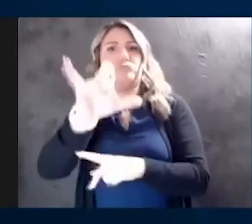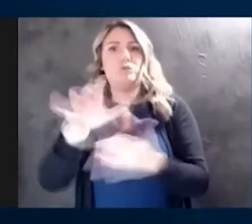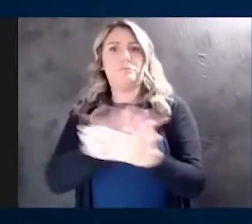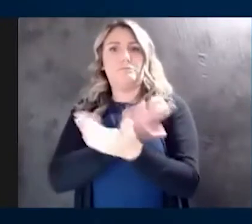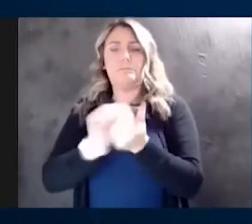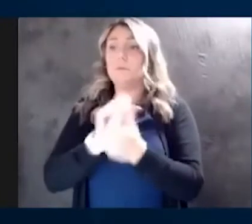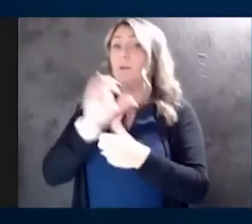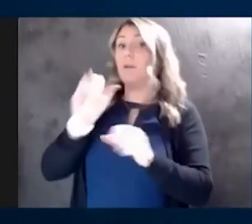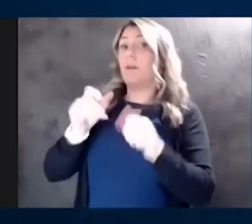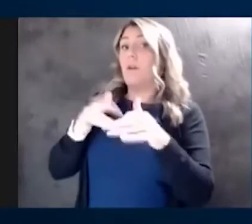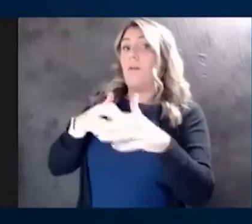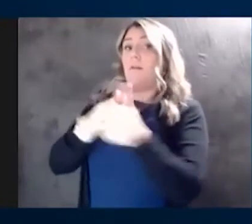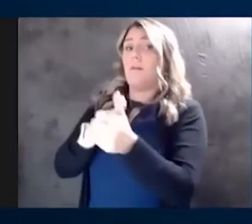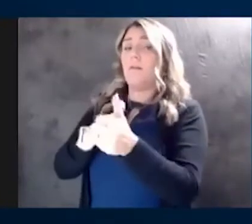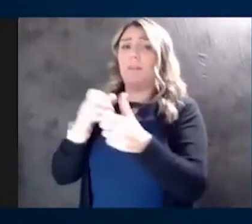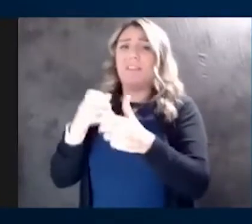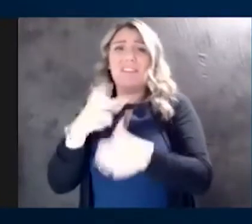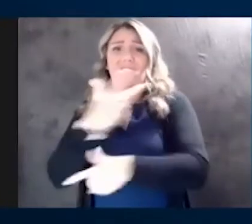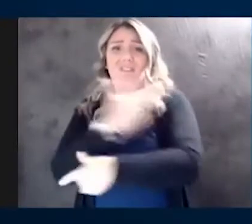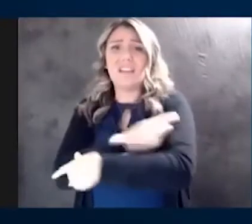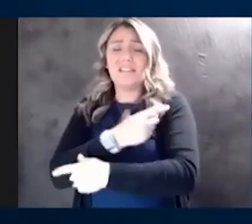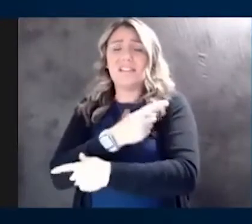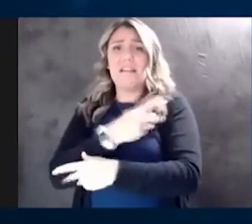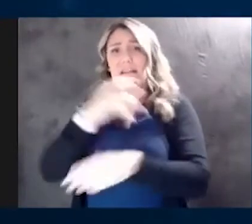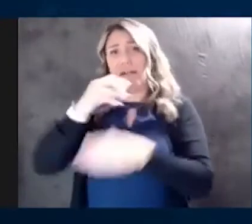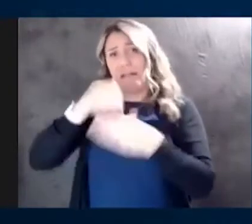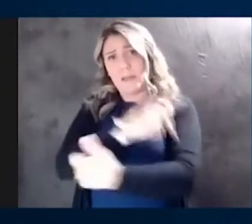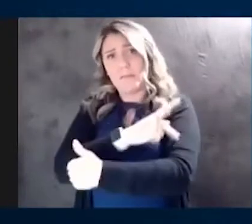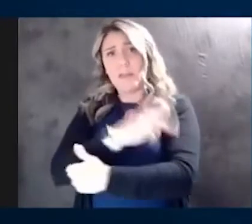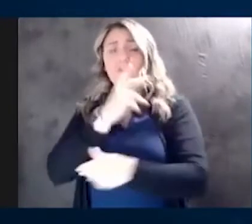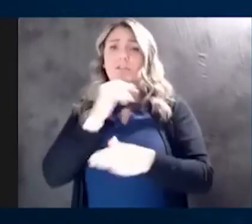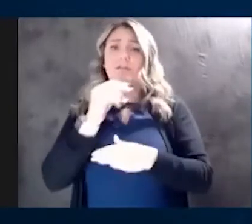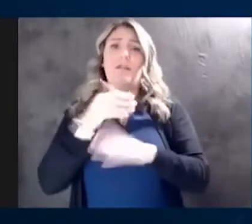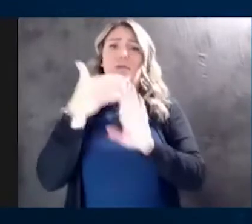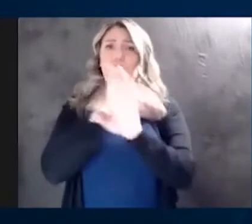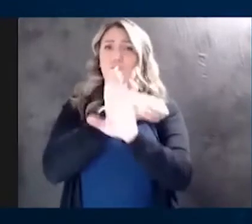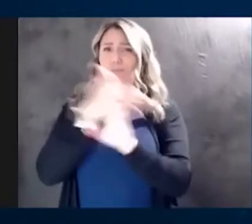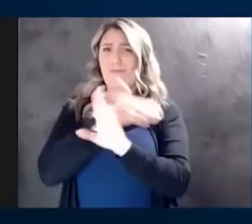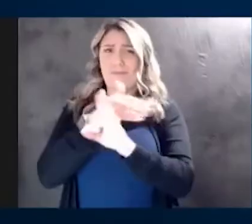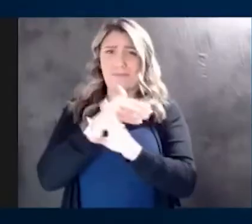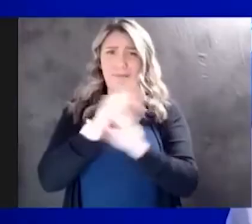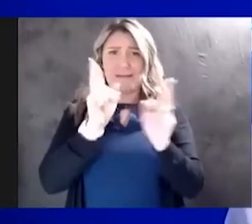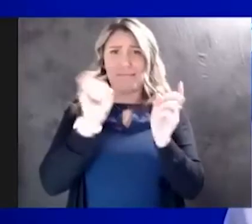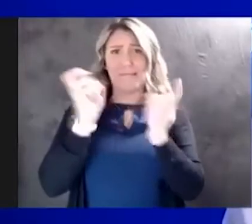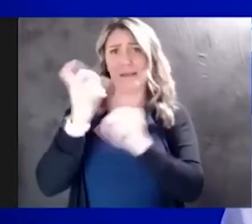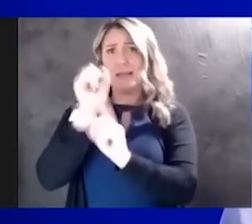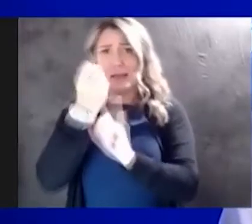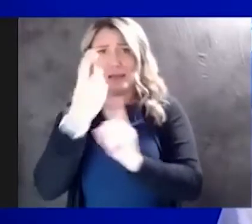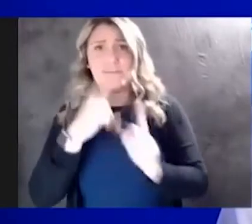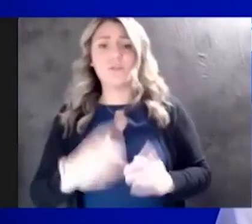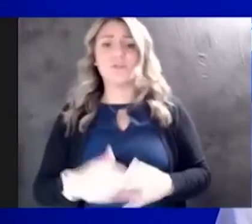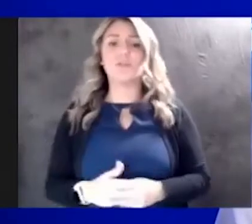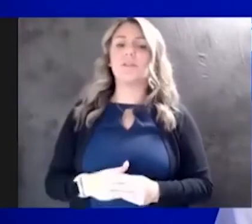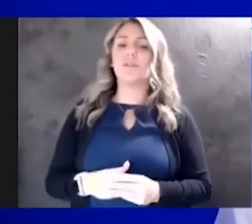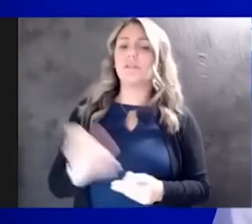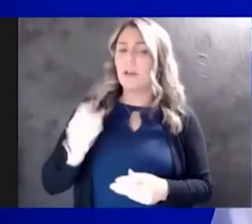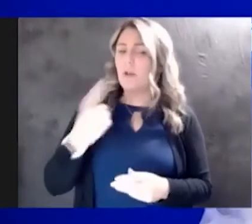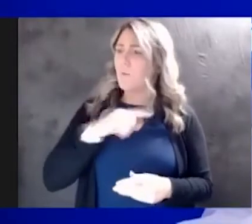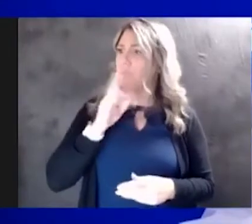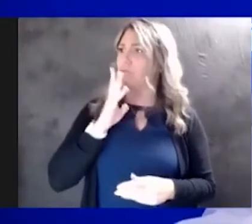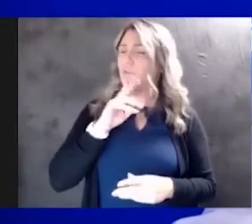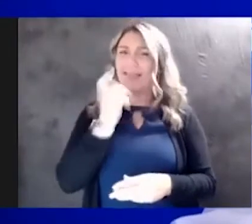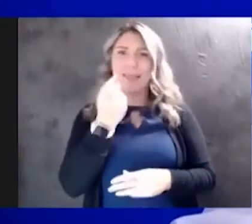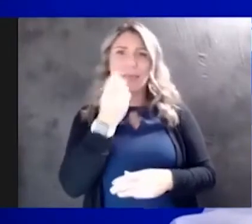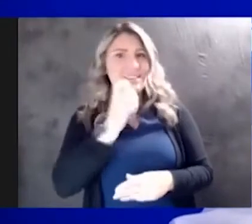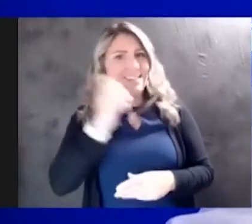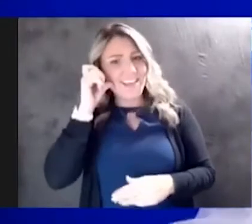vaccinated inpatients and if they had underlying conditions, those Yeah, I breakthrough think cases? we talked a little bit about that yesterday. We did